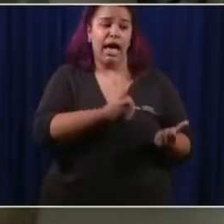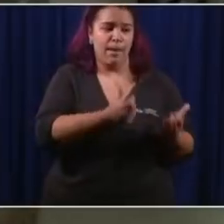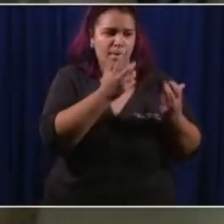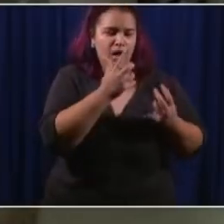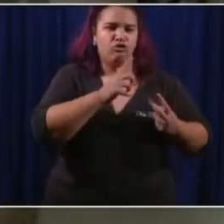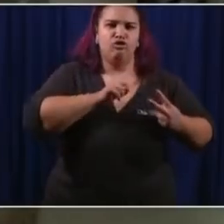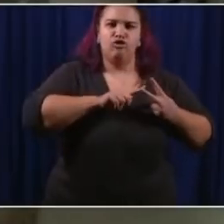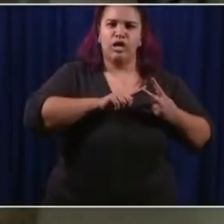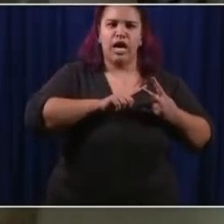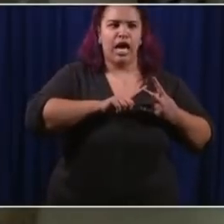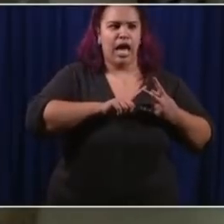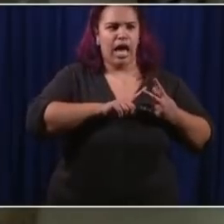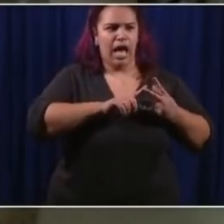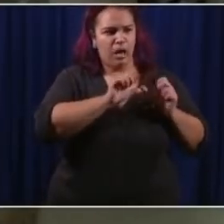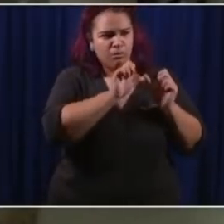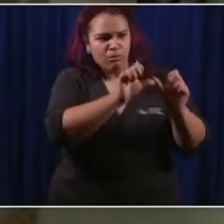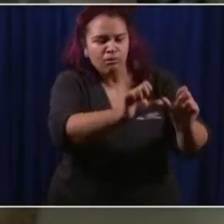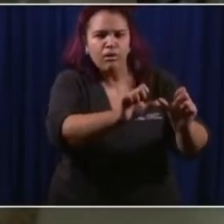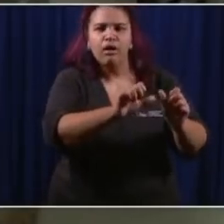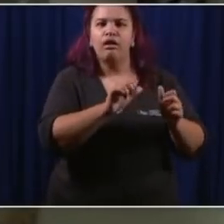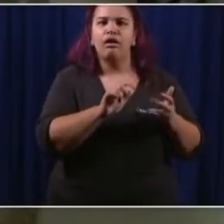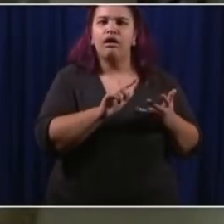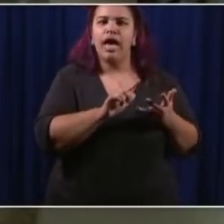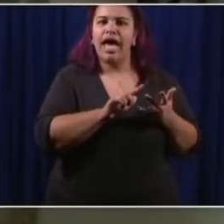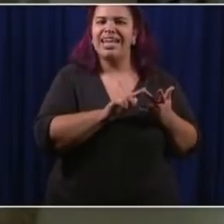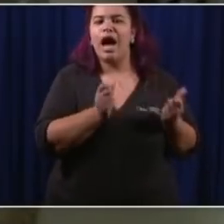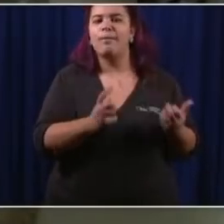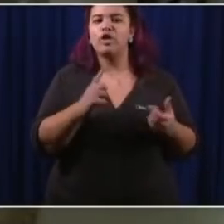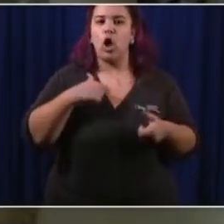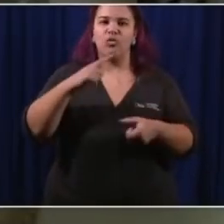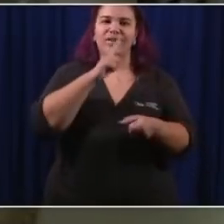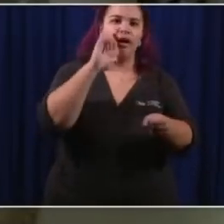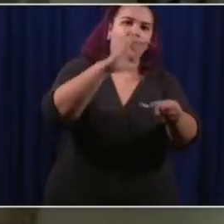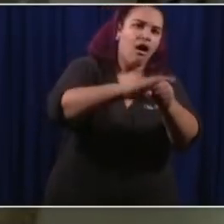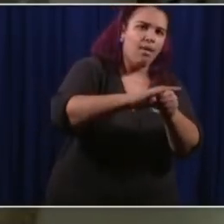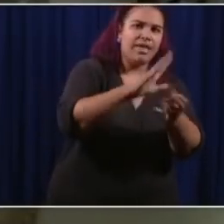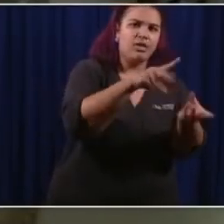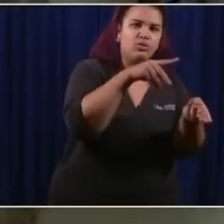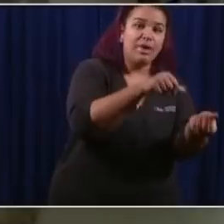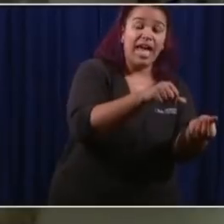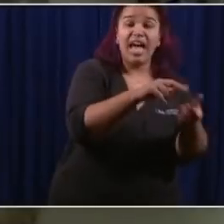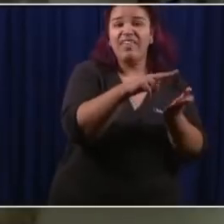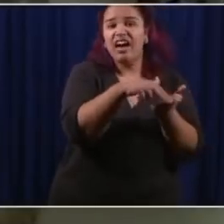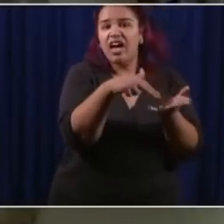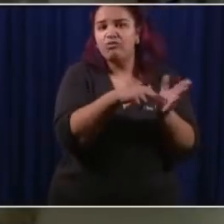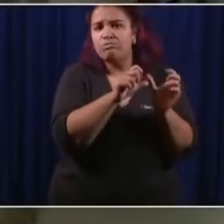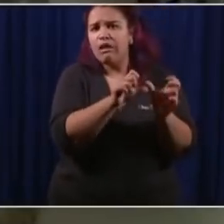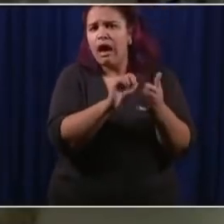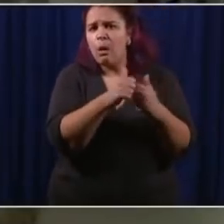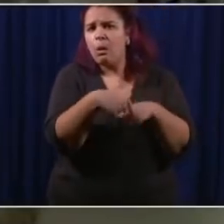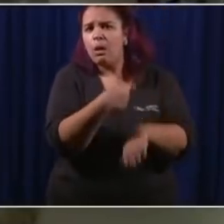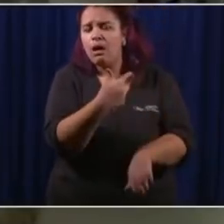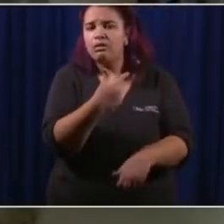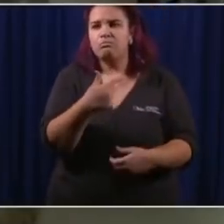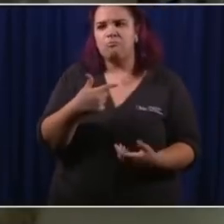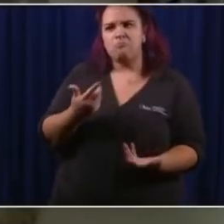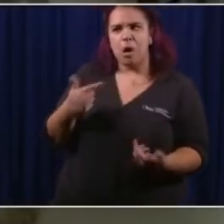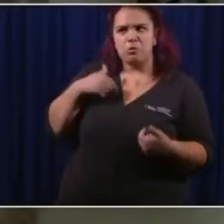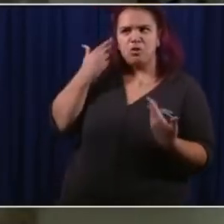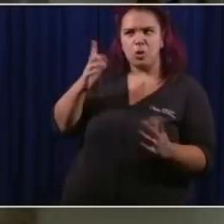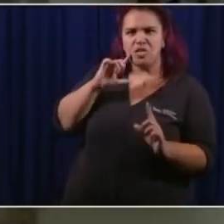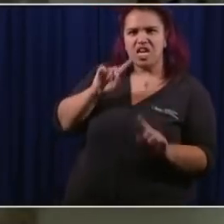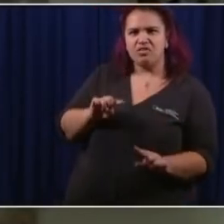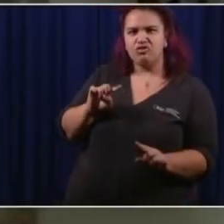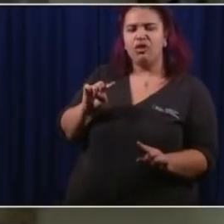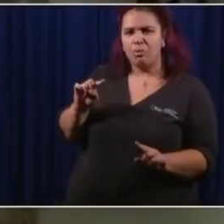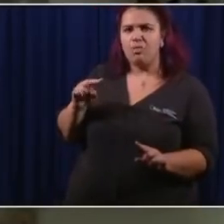in Health? How much are we obligated to pay them? And how long is the contract? I don't know the answer, Jack, but we certainly can get that